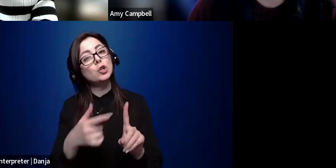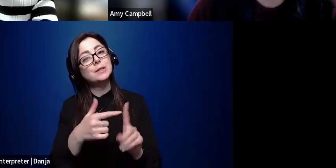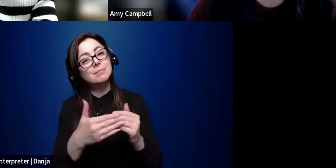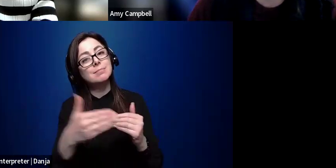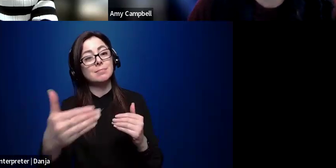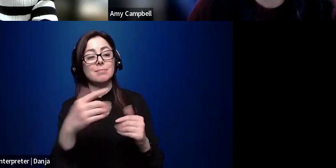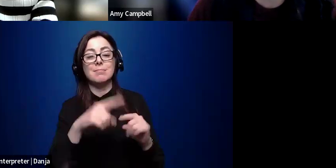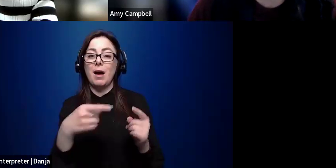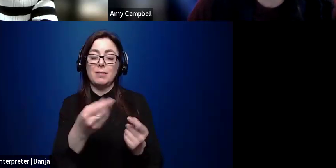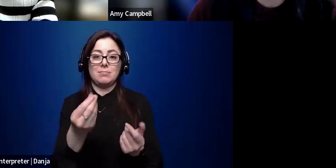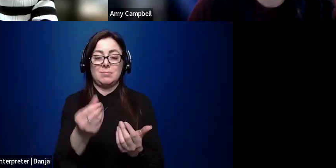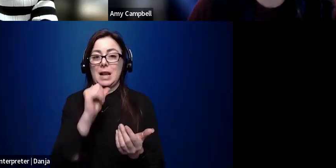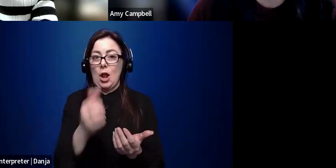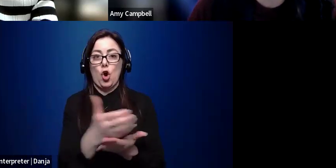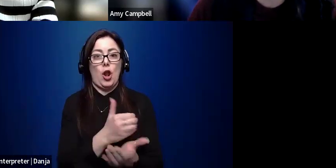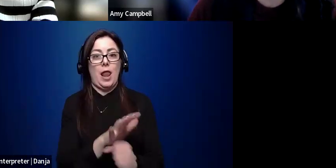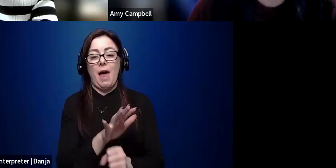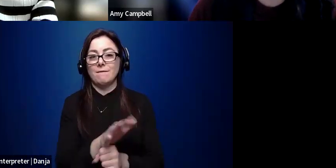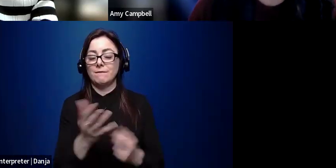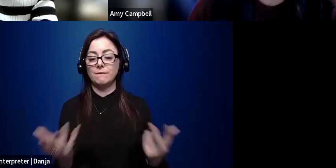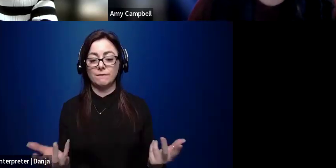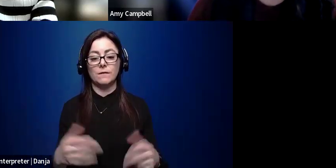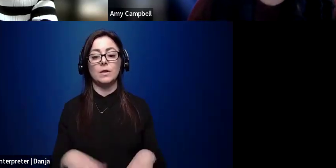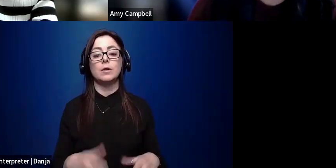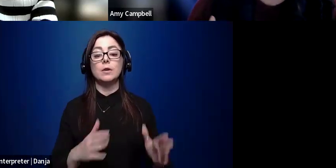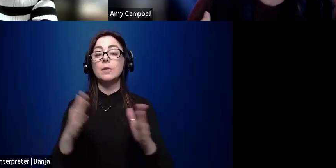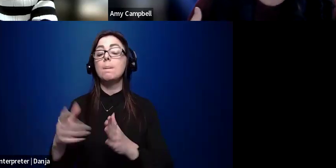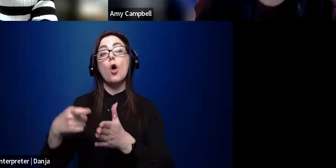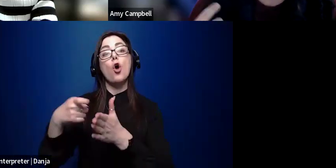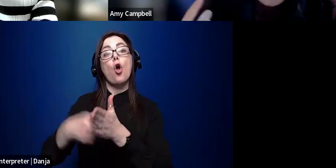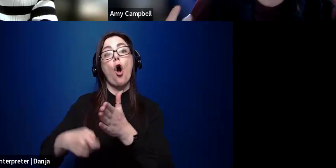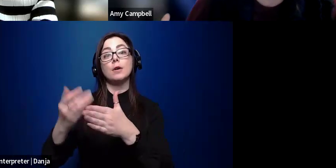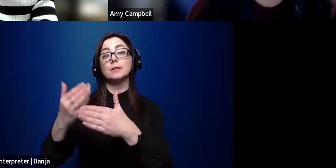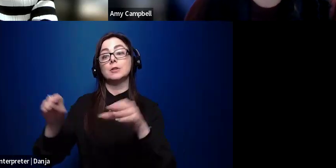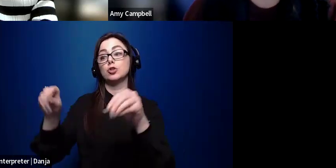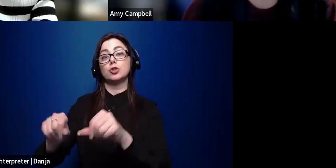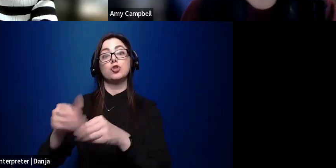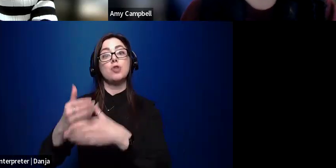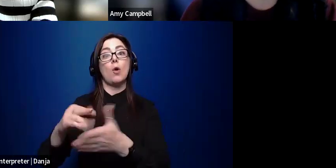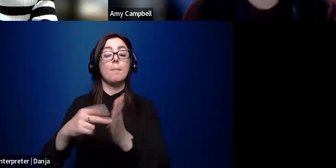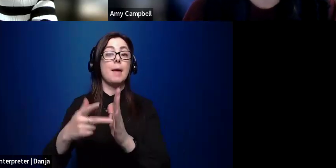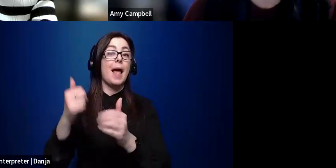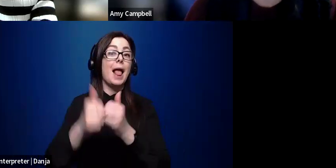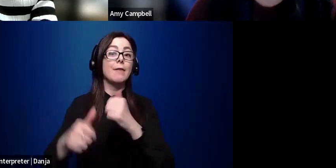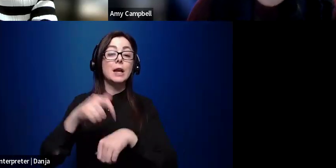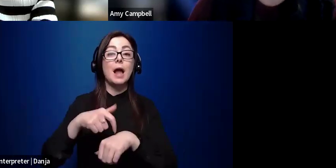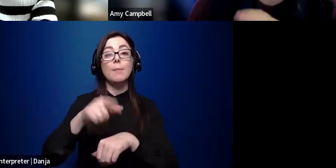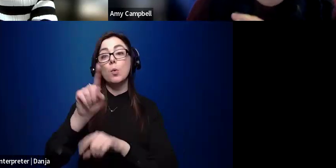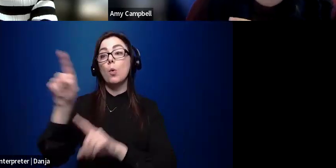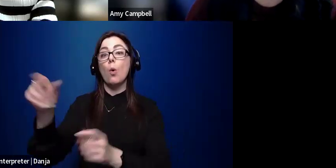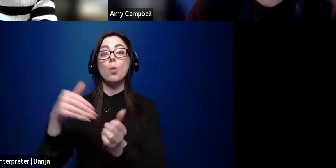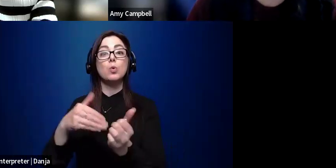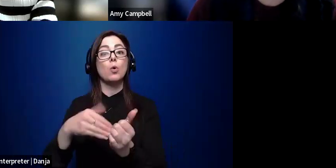things for people to do, like cost sharing. That means like if you have, every time you go to the doctor, you have to pay $5